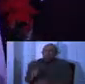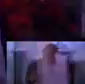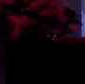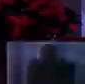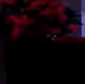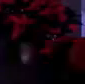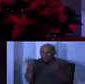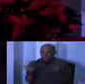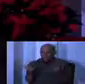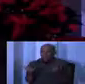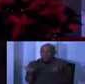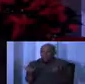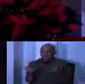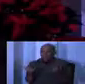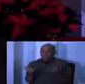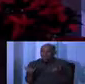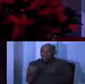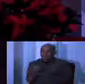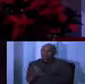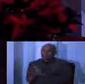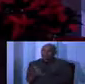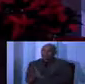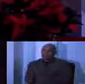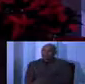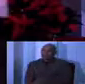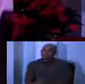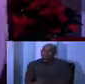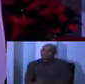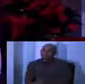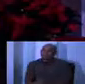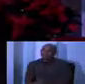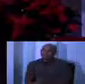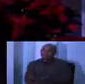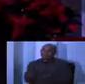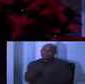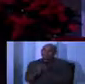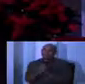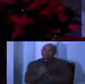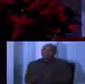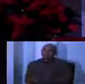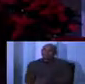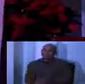night. Amen. Amen. Let us pray.